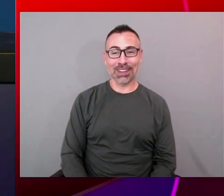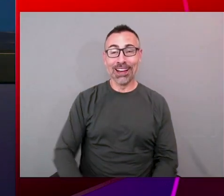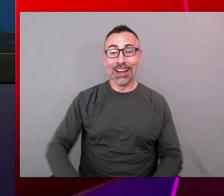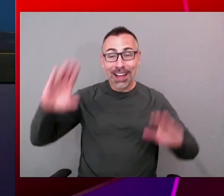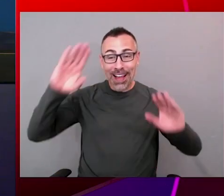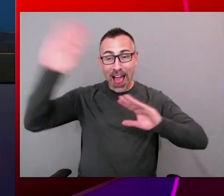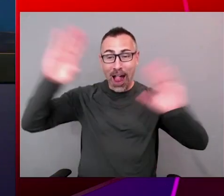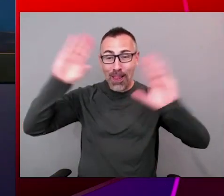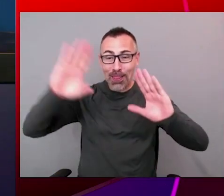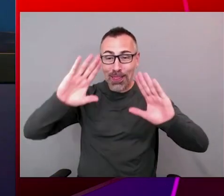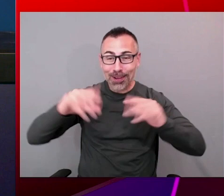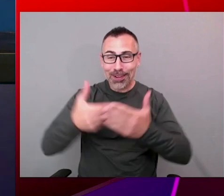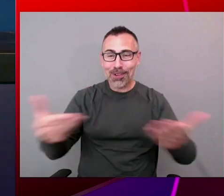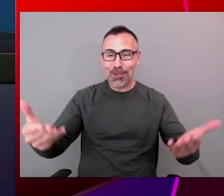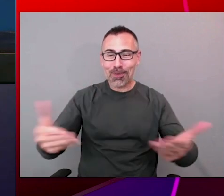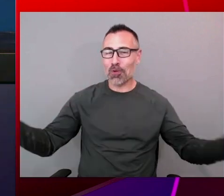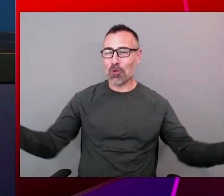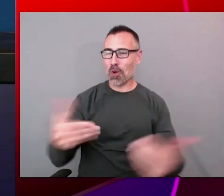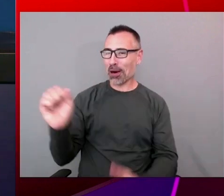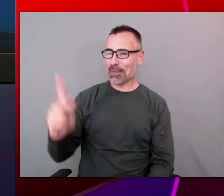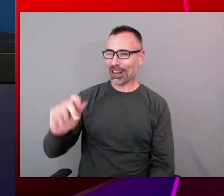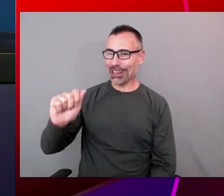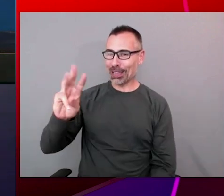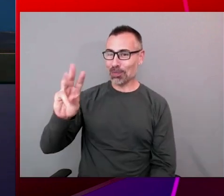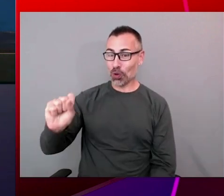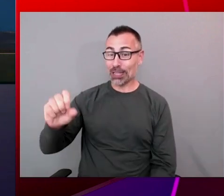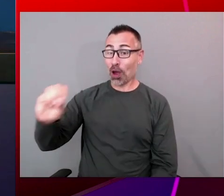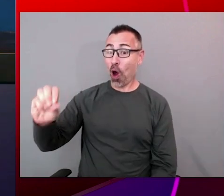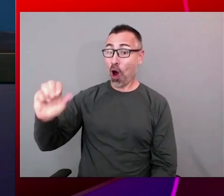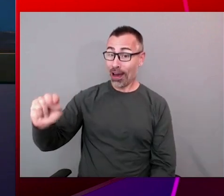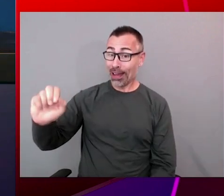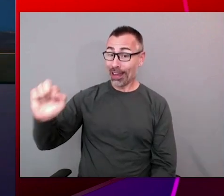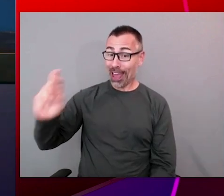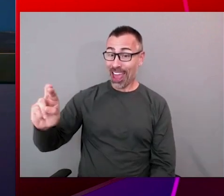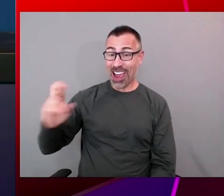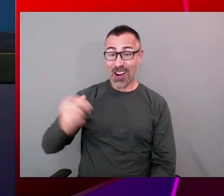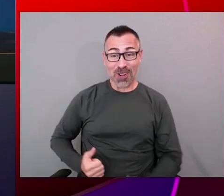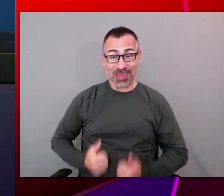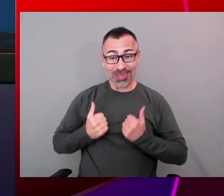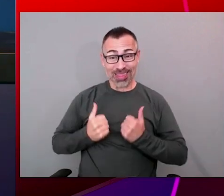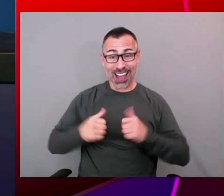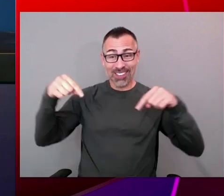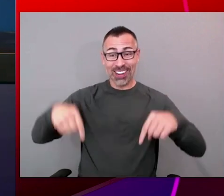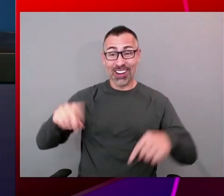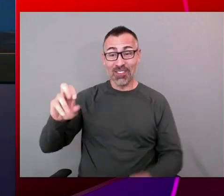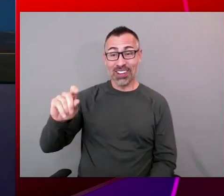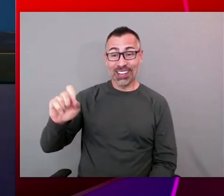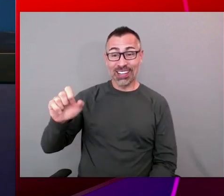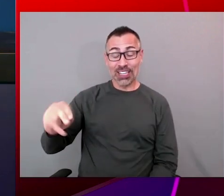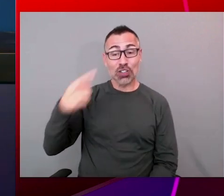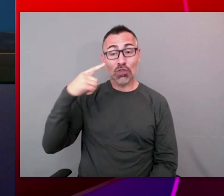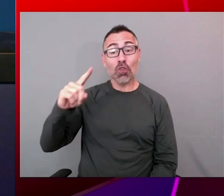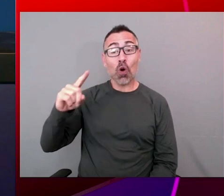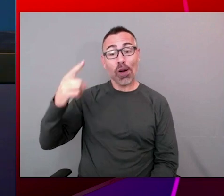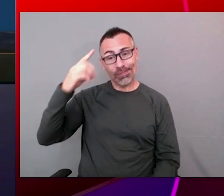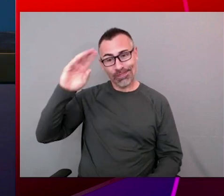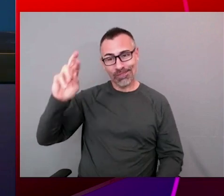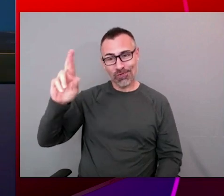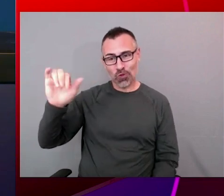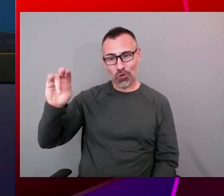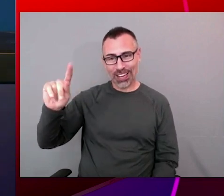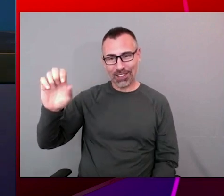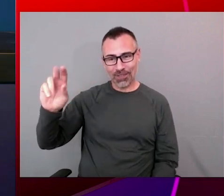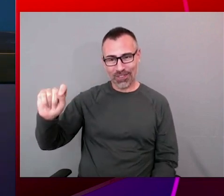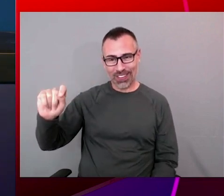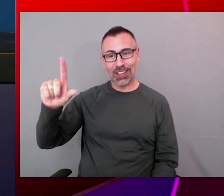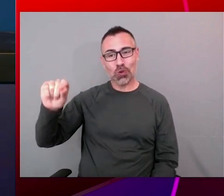and welcome back to AWS On Air live from reInvent 2022 at the Venetian. I'm Steve Roberts, developer advocate for .NET and PowerShell, and I'm